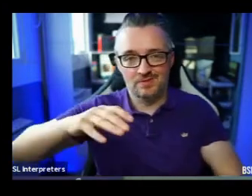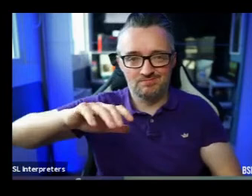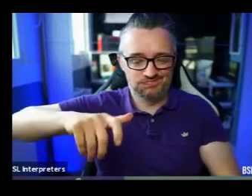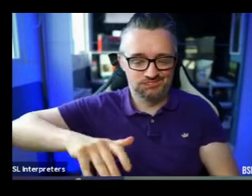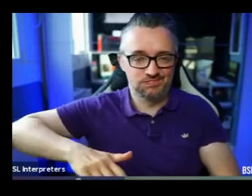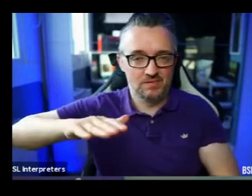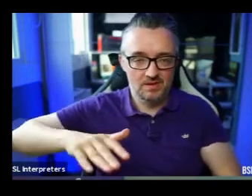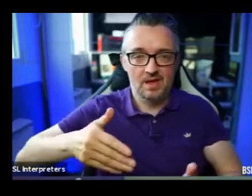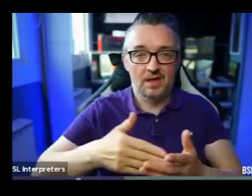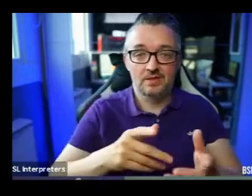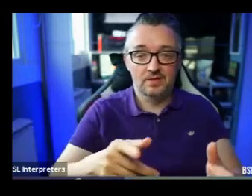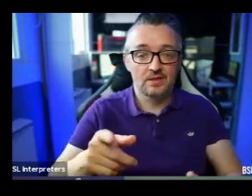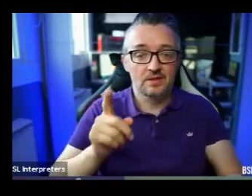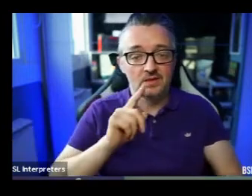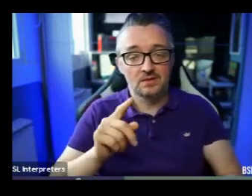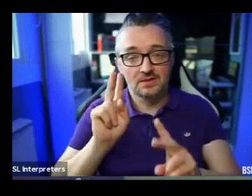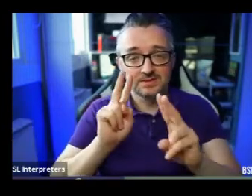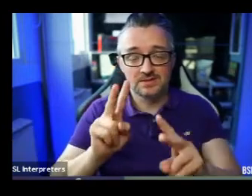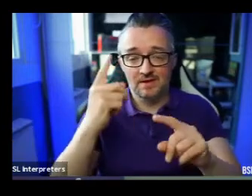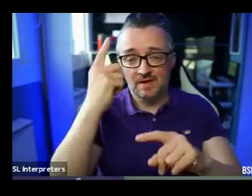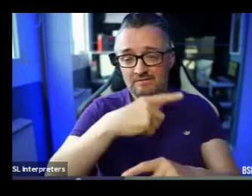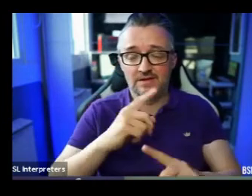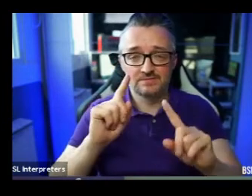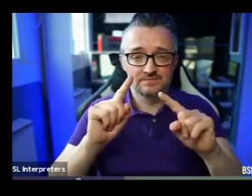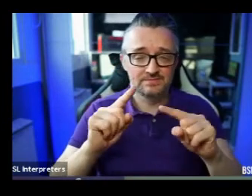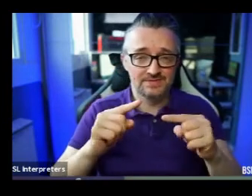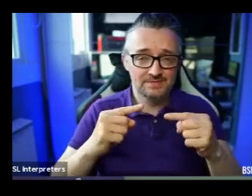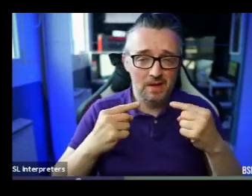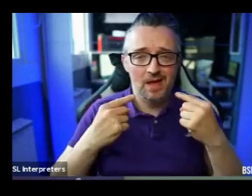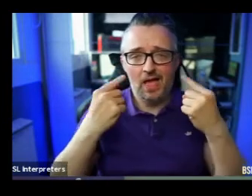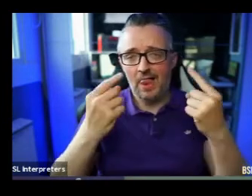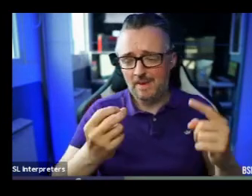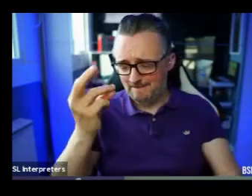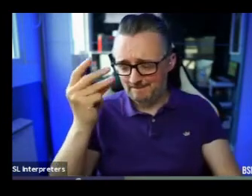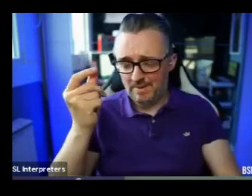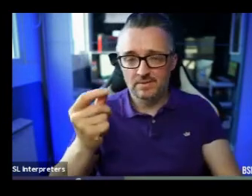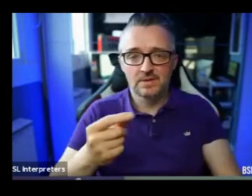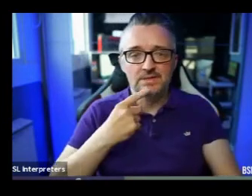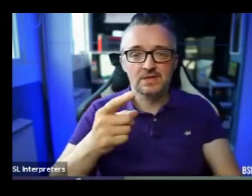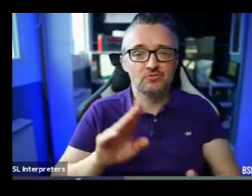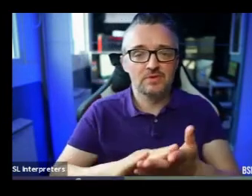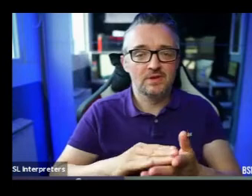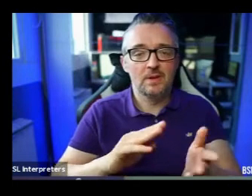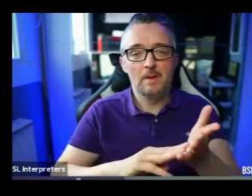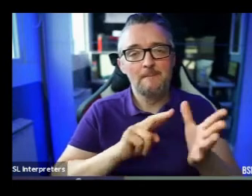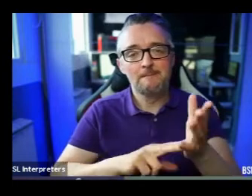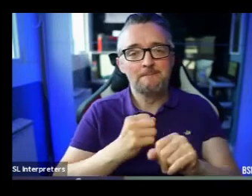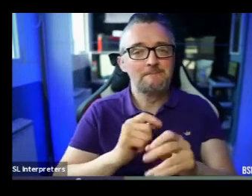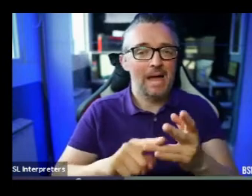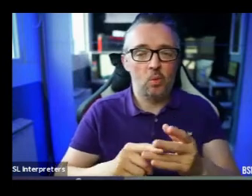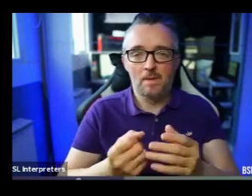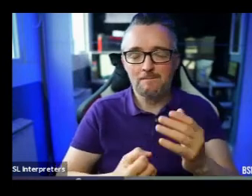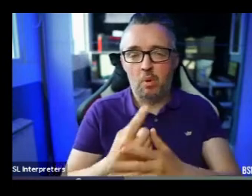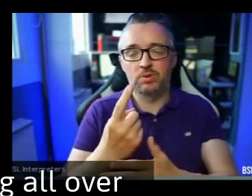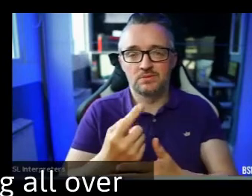and a mango, and the joy that came on her face that moment changed everything. They called it a